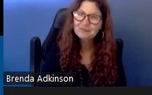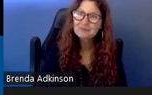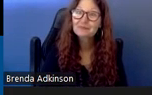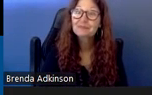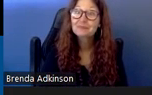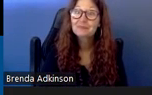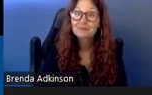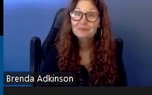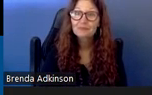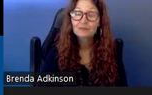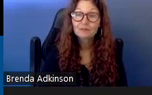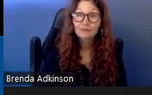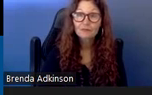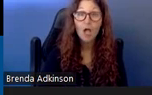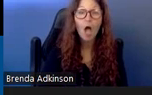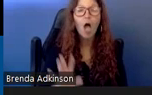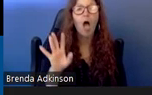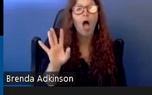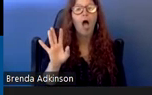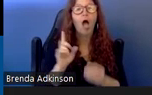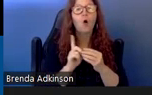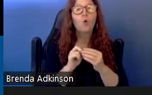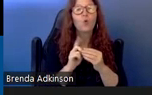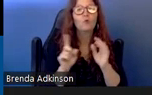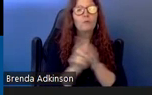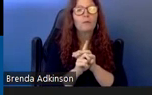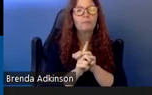And actually, there is one more.